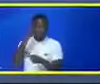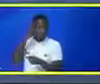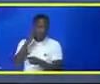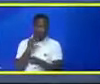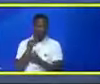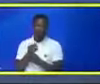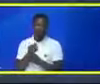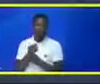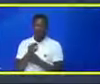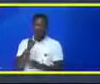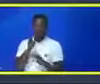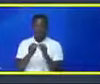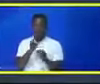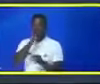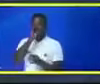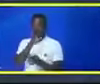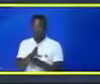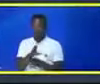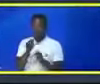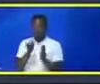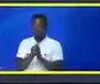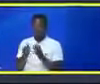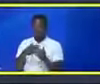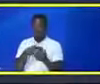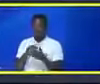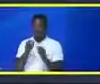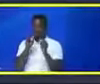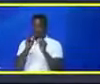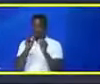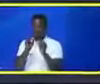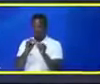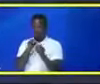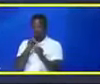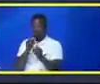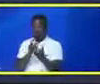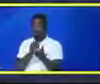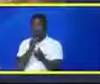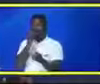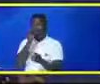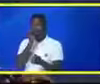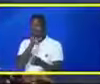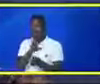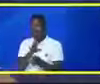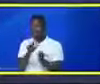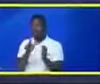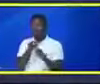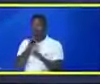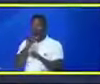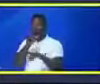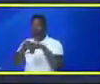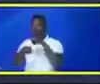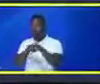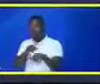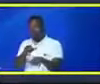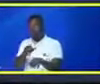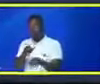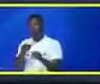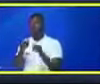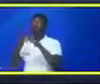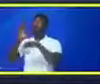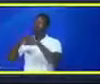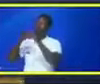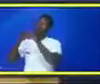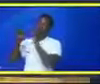experienced, if it is true that what I taught you is not a lie and it is not deception, I call upon my God,